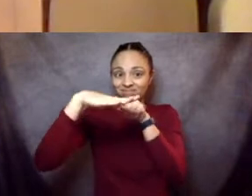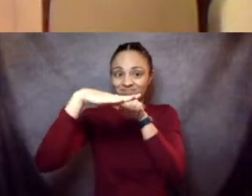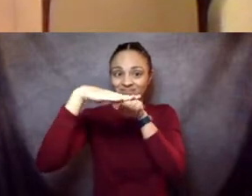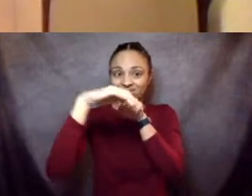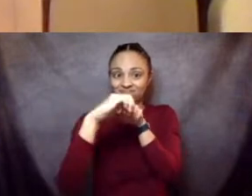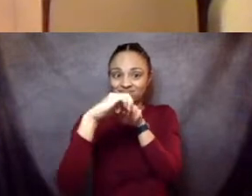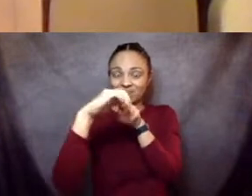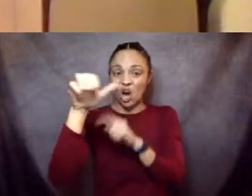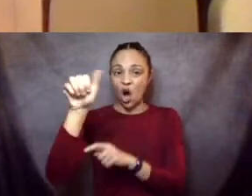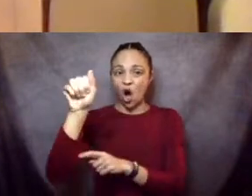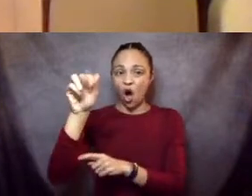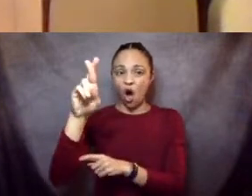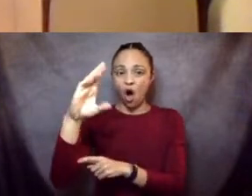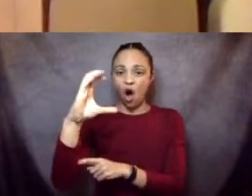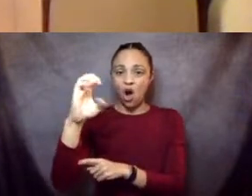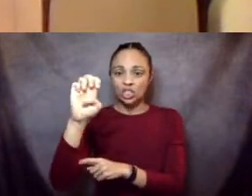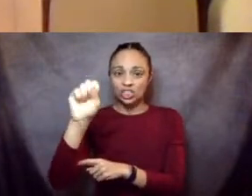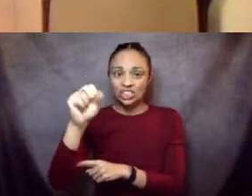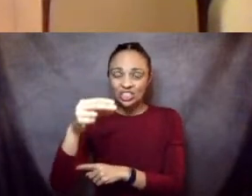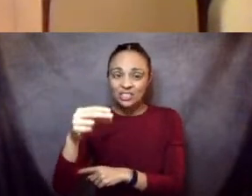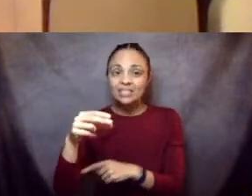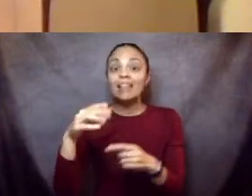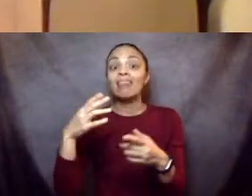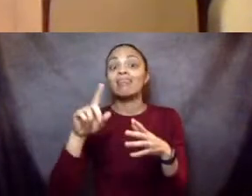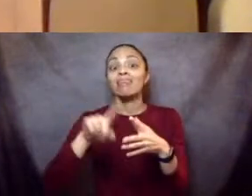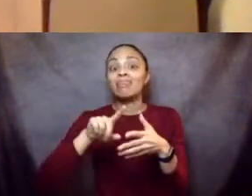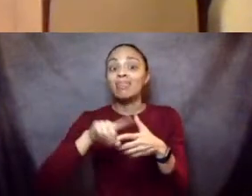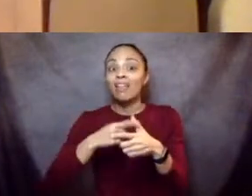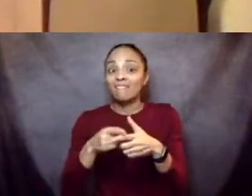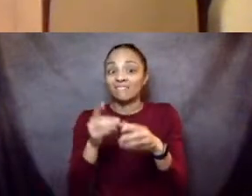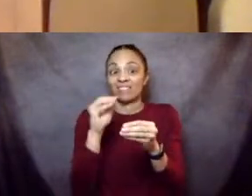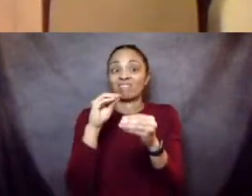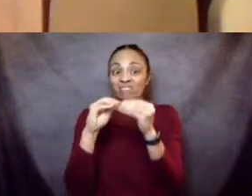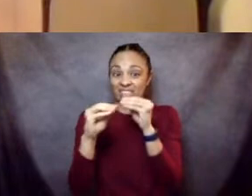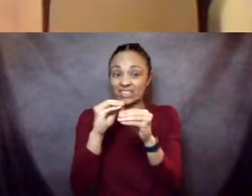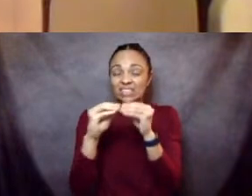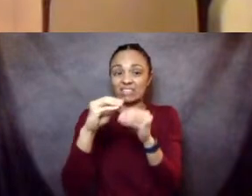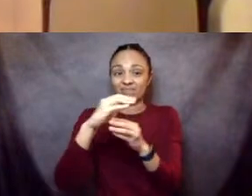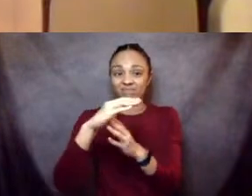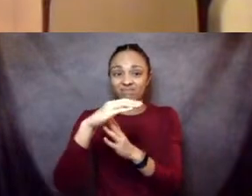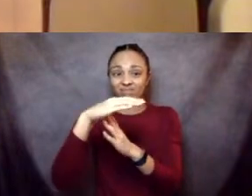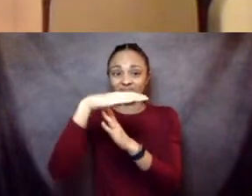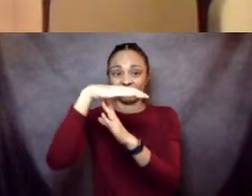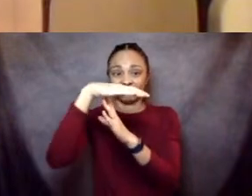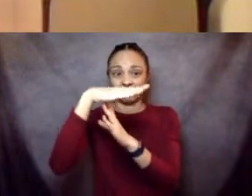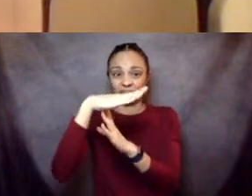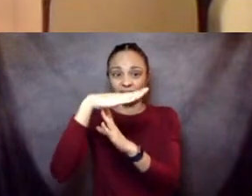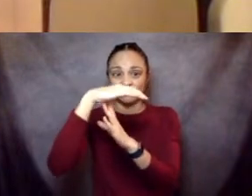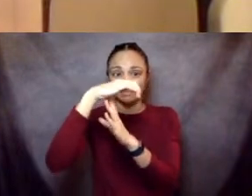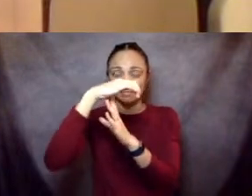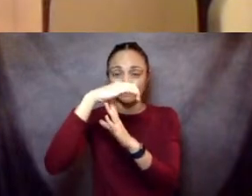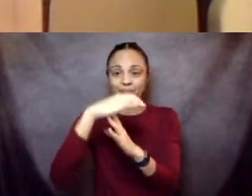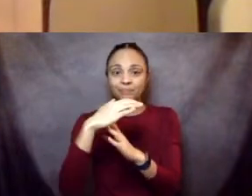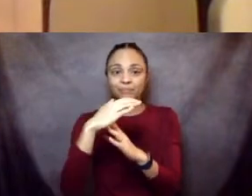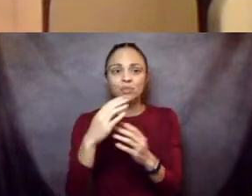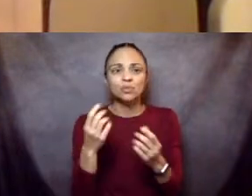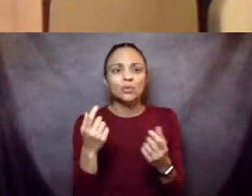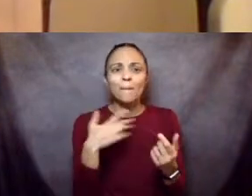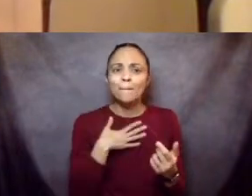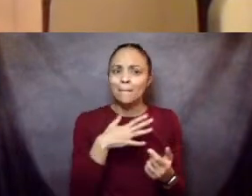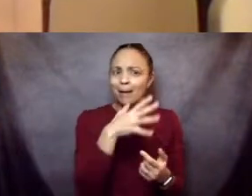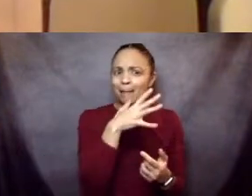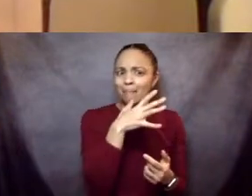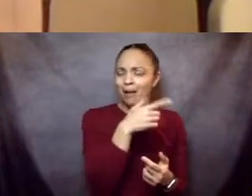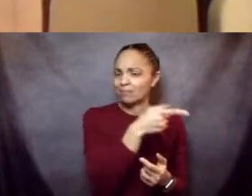said, absolutely not. What is the alternative? The alternative was simple. Give